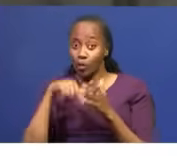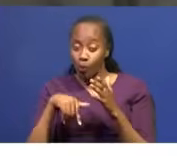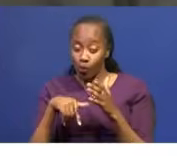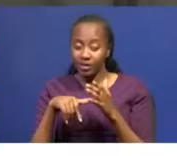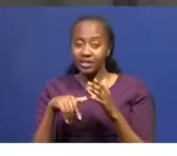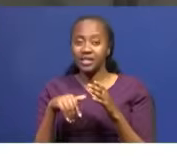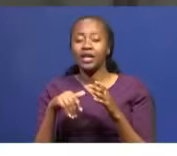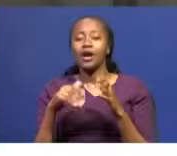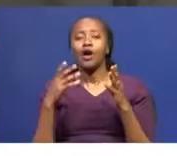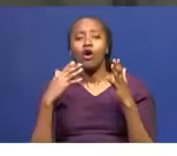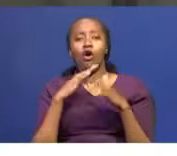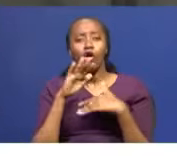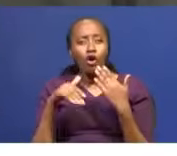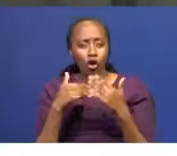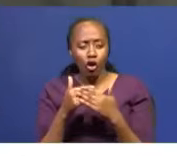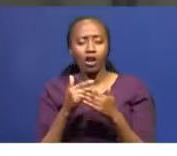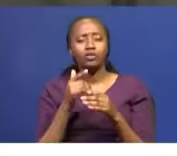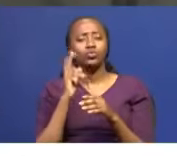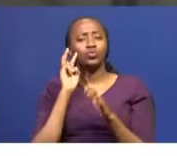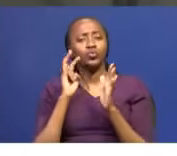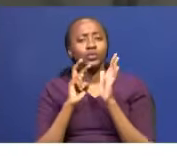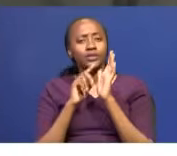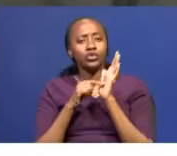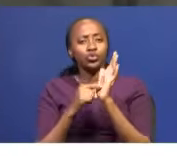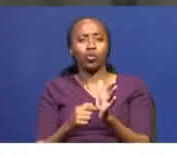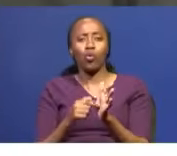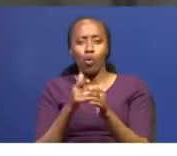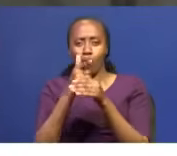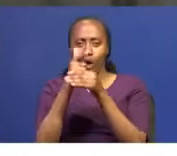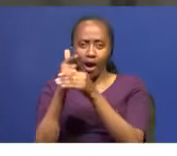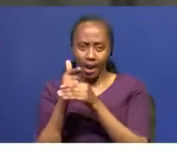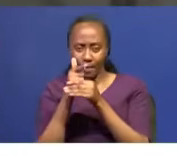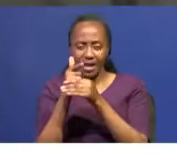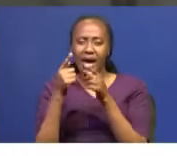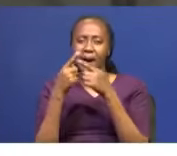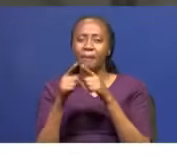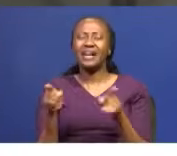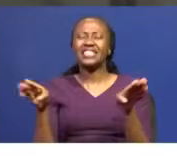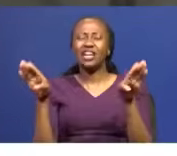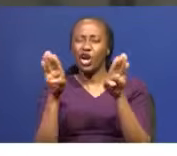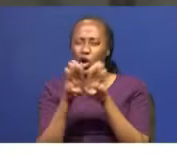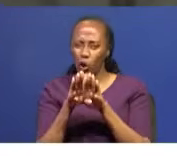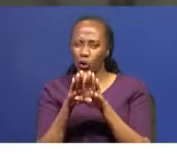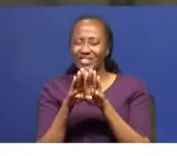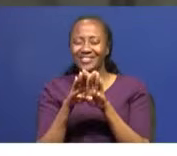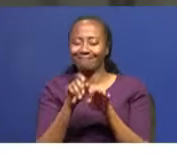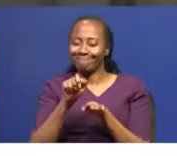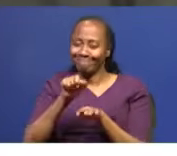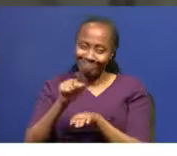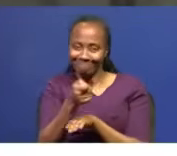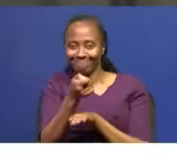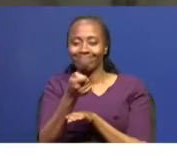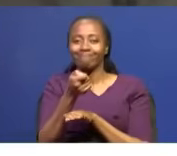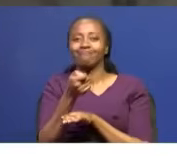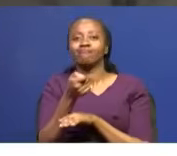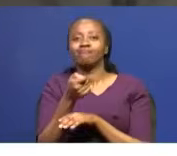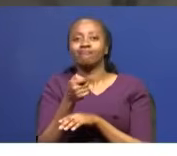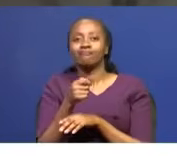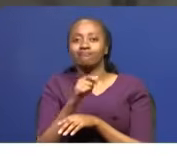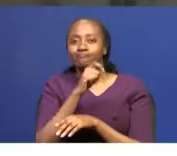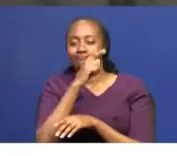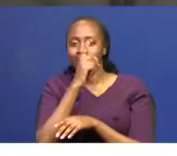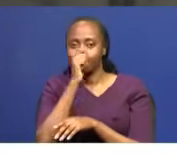of national security. After hours of the closed-door meeting, the committee emerged revealing deliberations of the